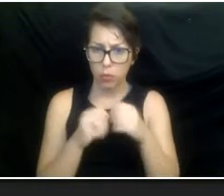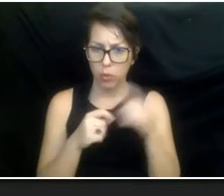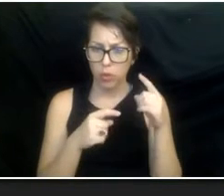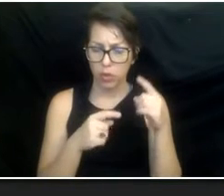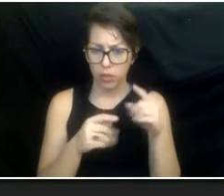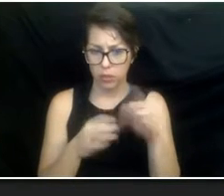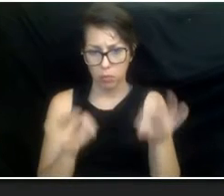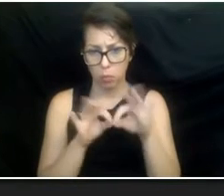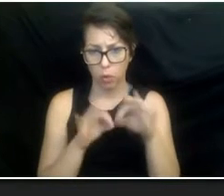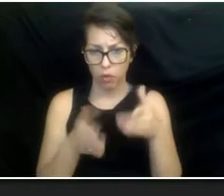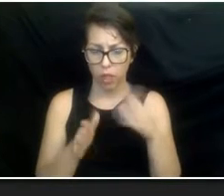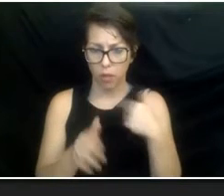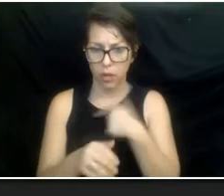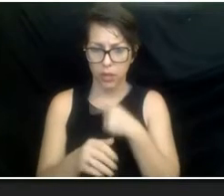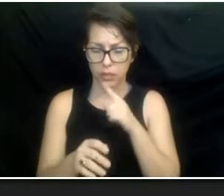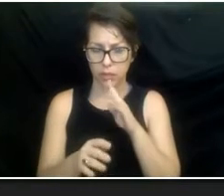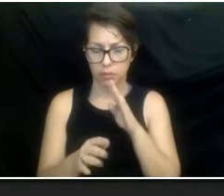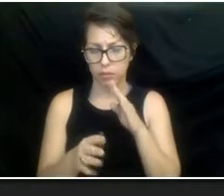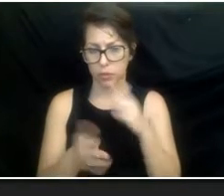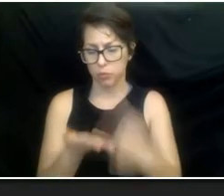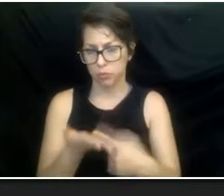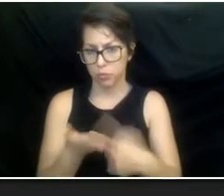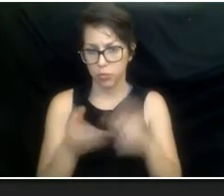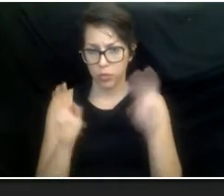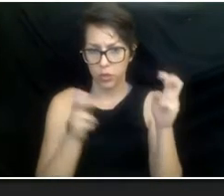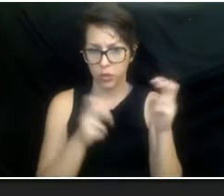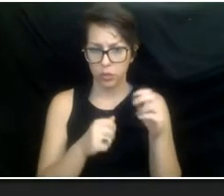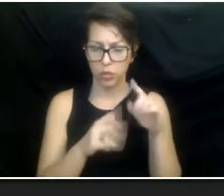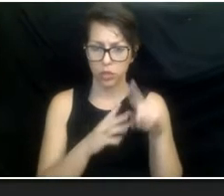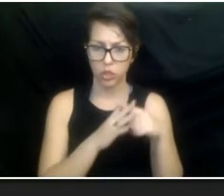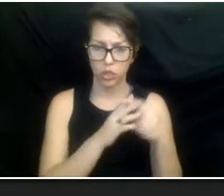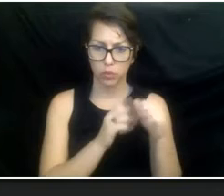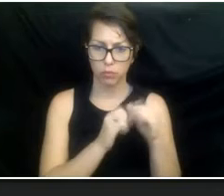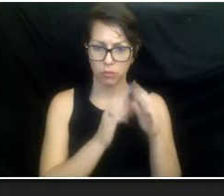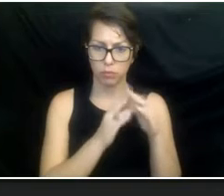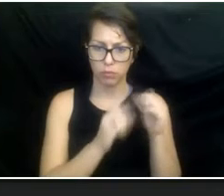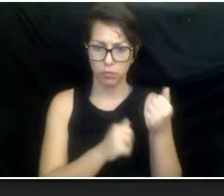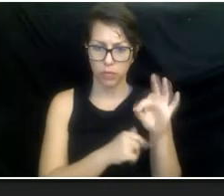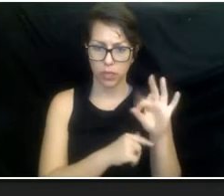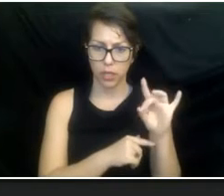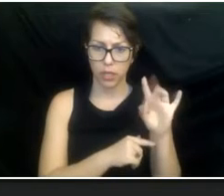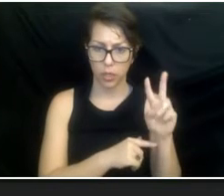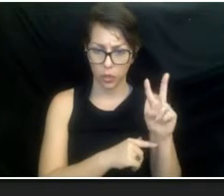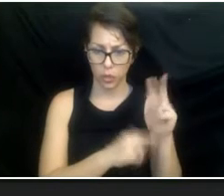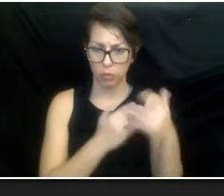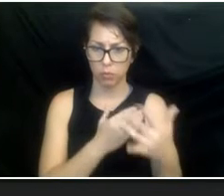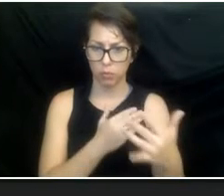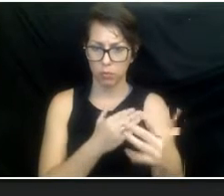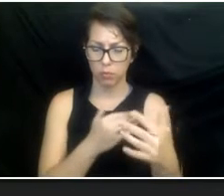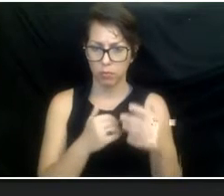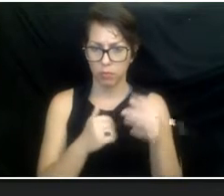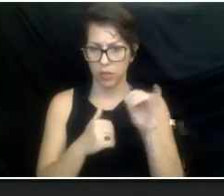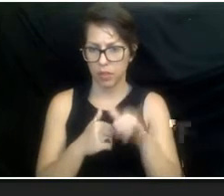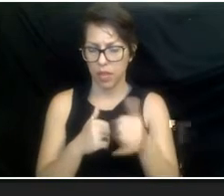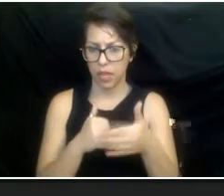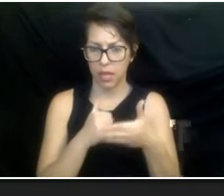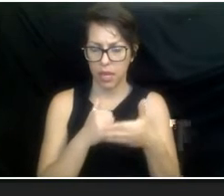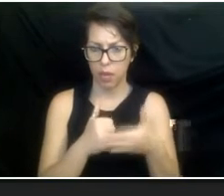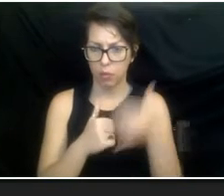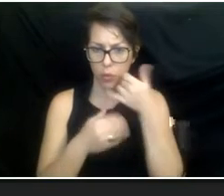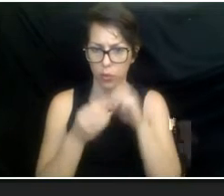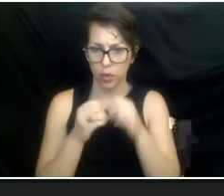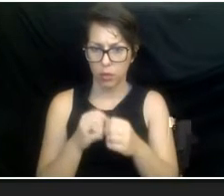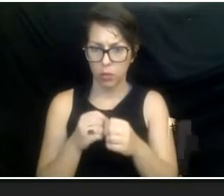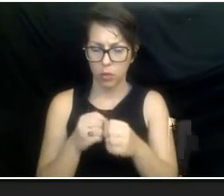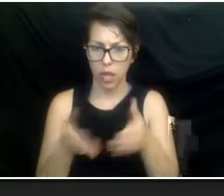a and chat pracher we are able to be nimble and move more intentional with the safety needs of our